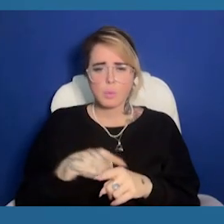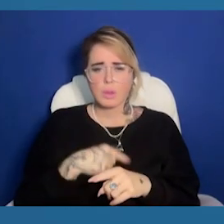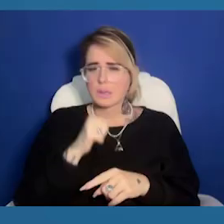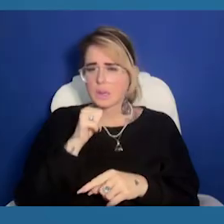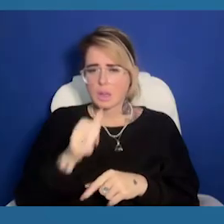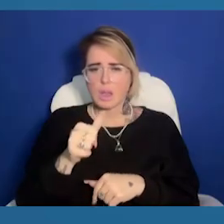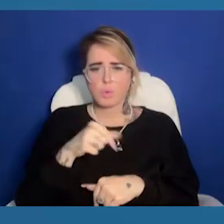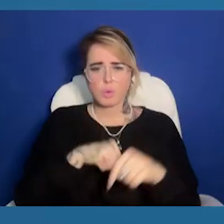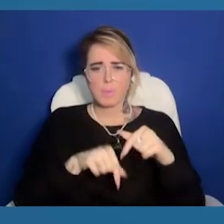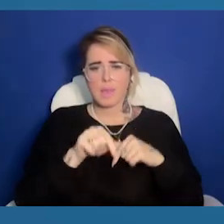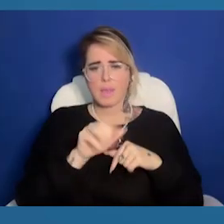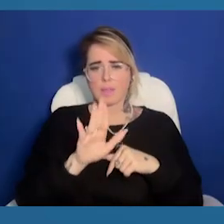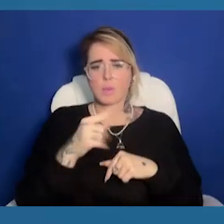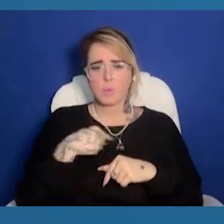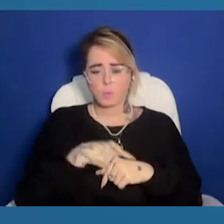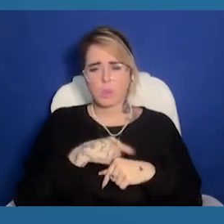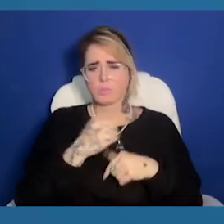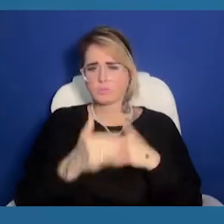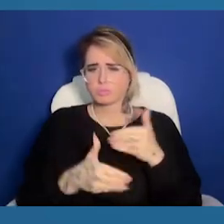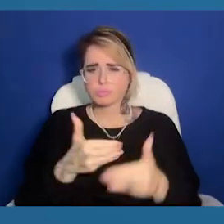we fixed it. Thank you, Governor.